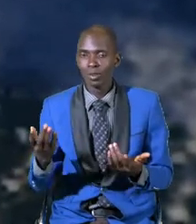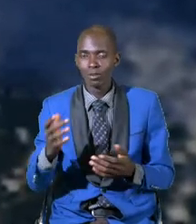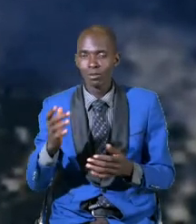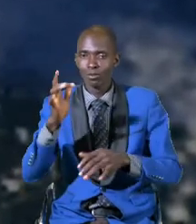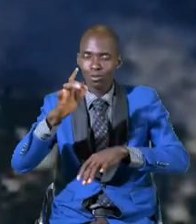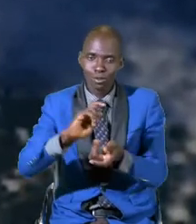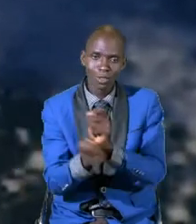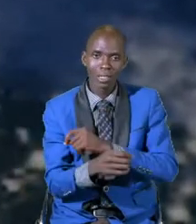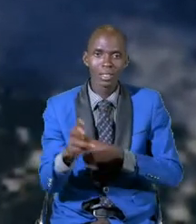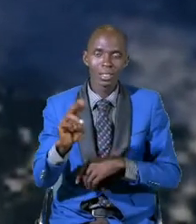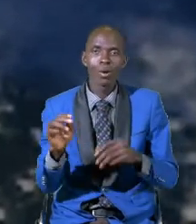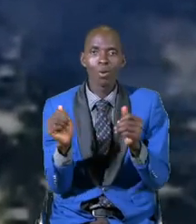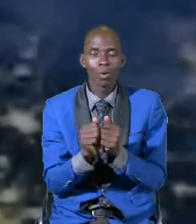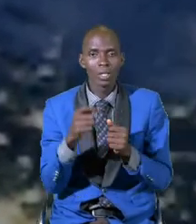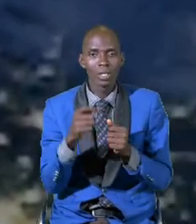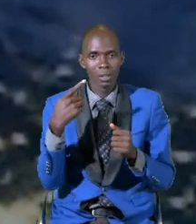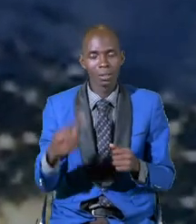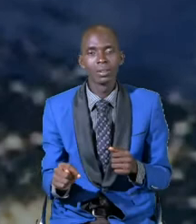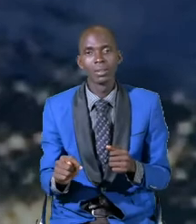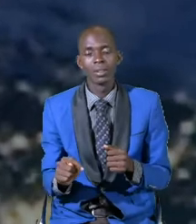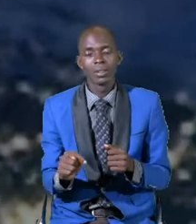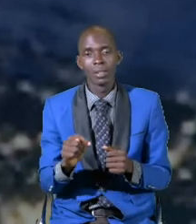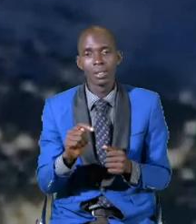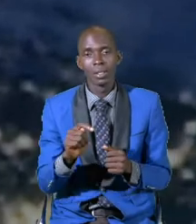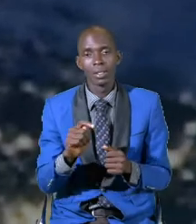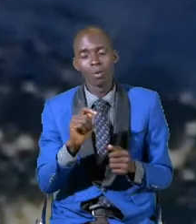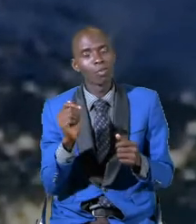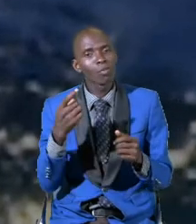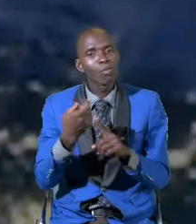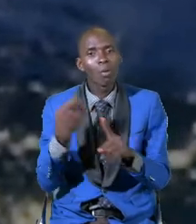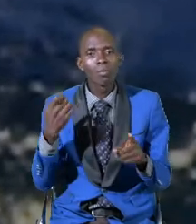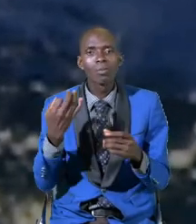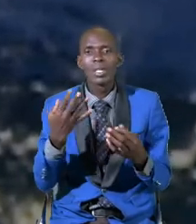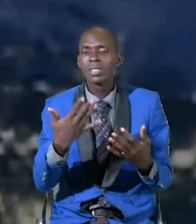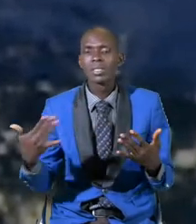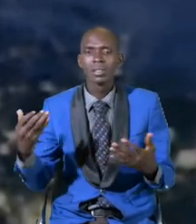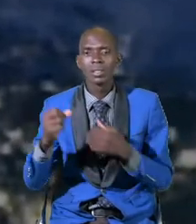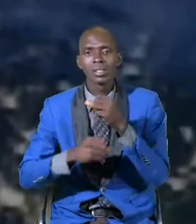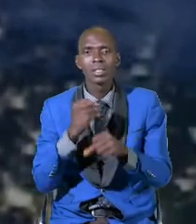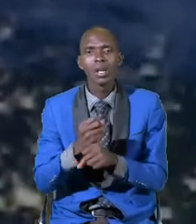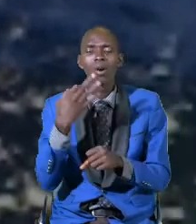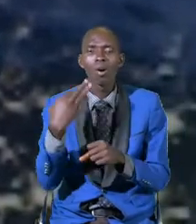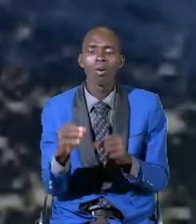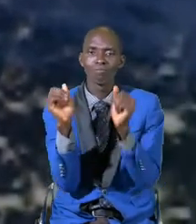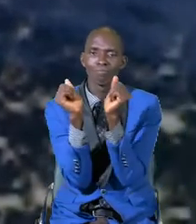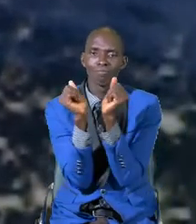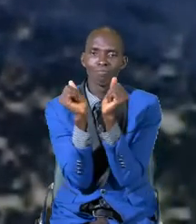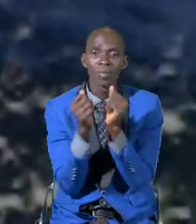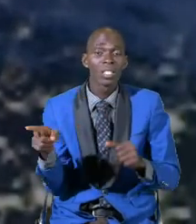deliverance. I. They were interrupted in many years of slavery. They have been slaves for